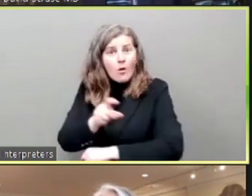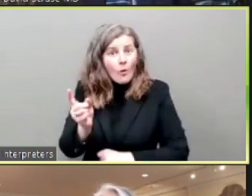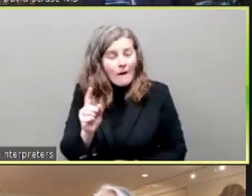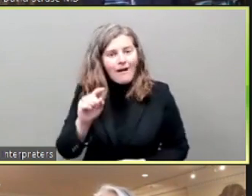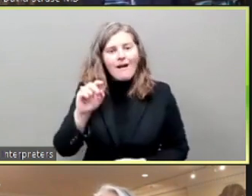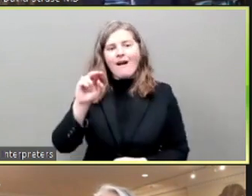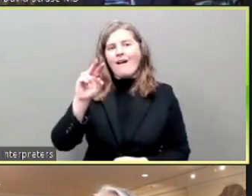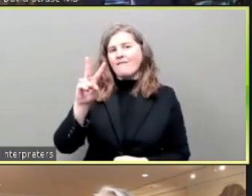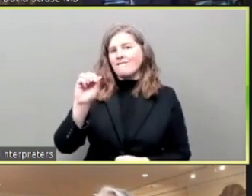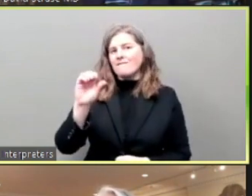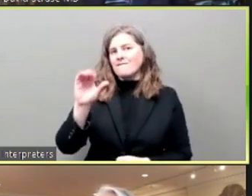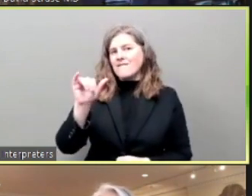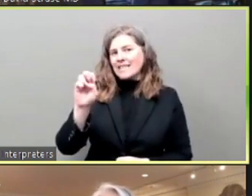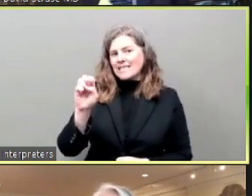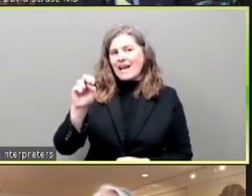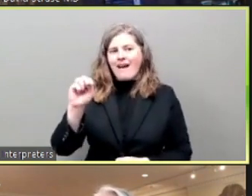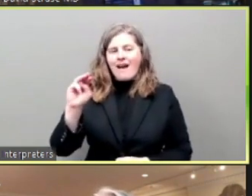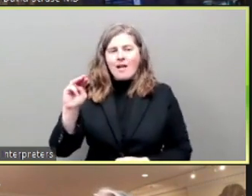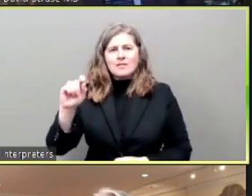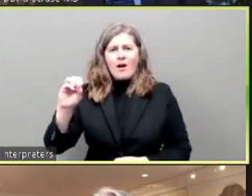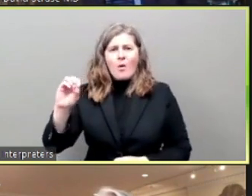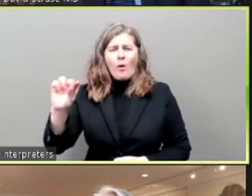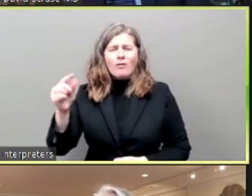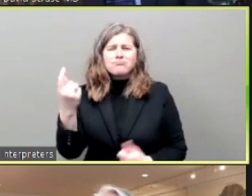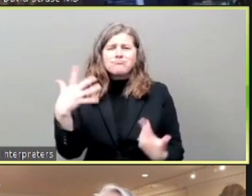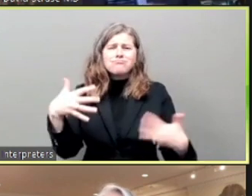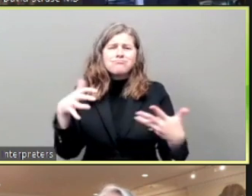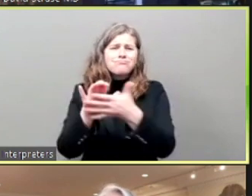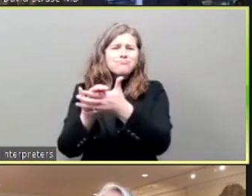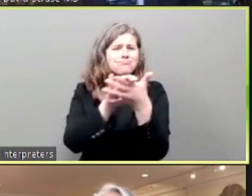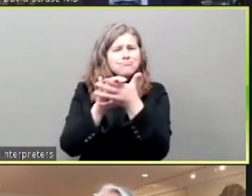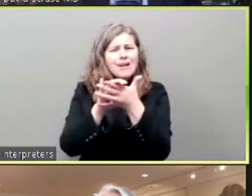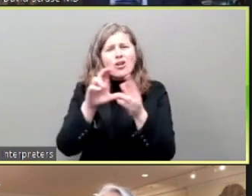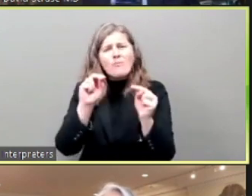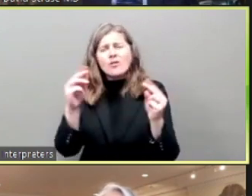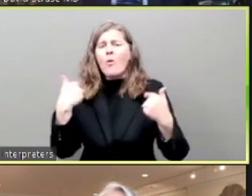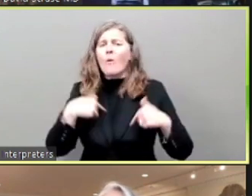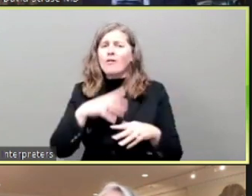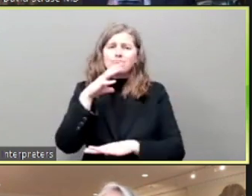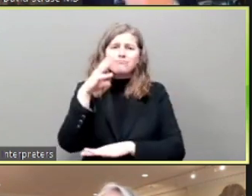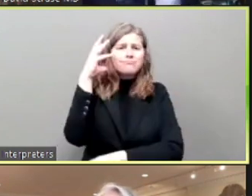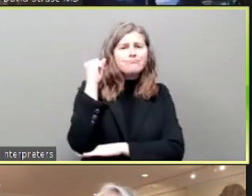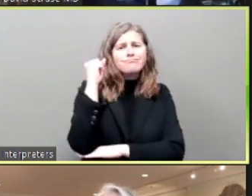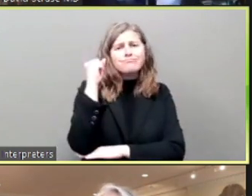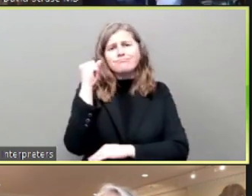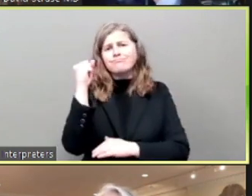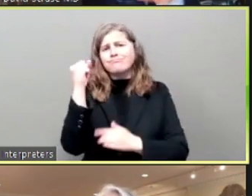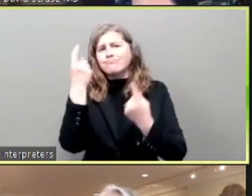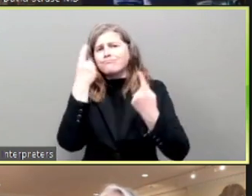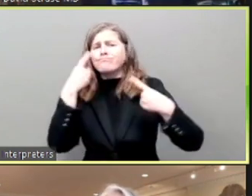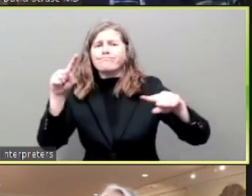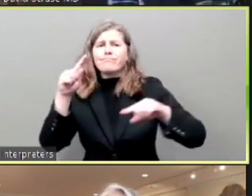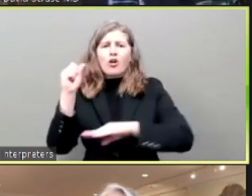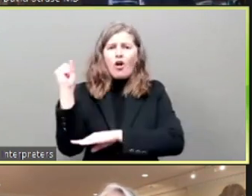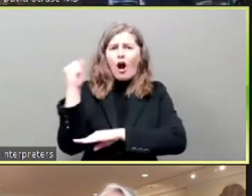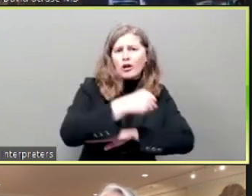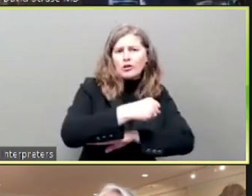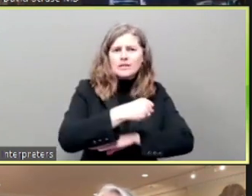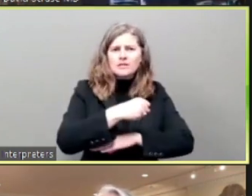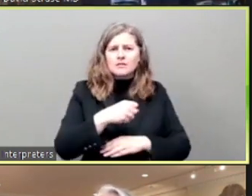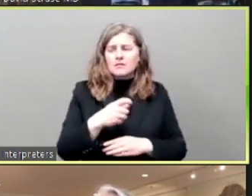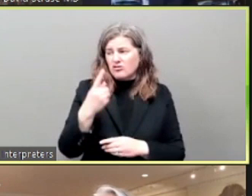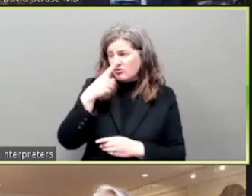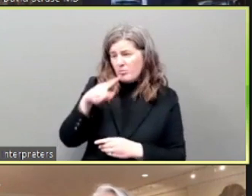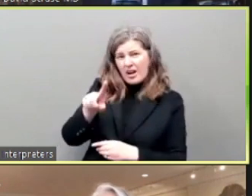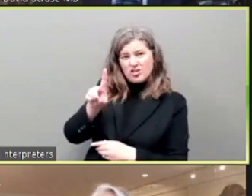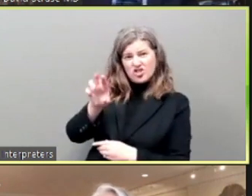vaccinenm.org. Congratulations, New Mexico. We are doing it. We are conquering COVID. Dr. Collins, you want to give